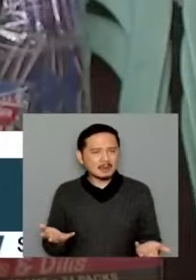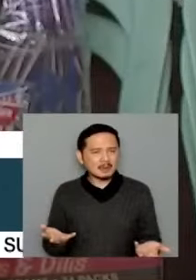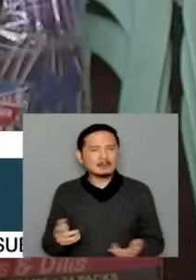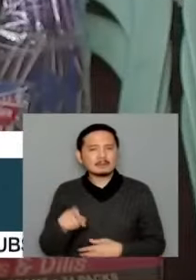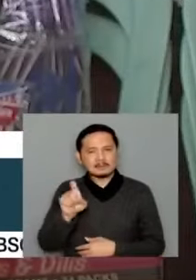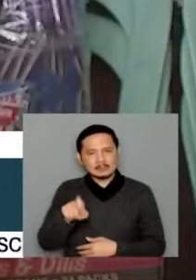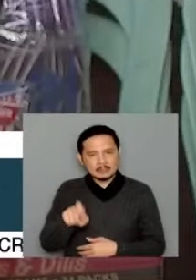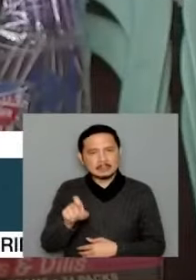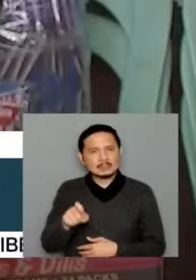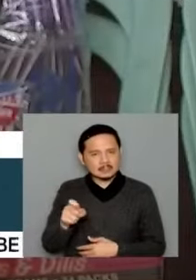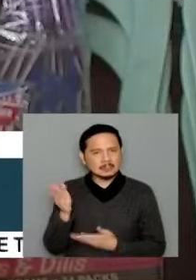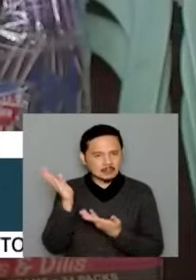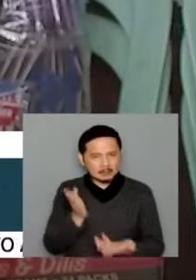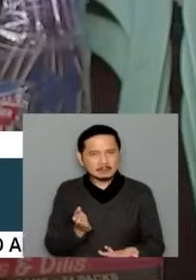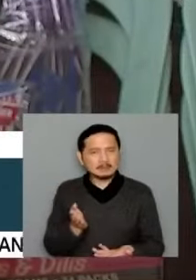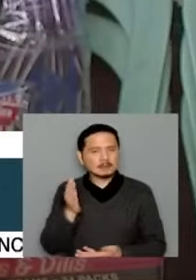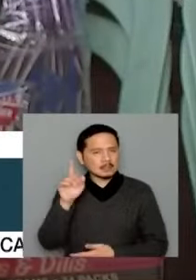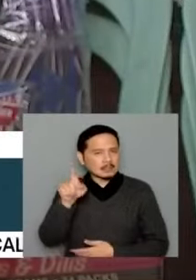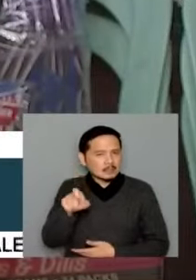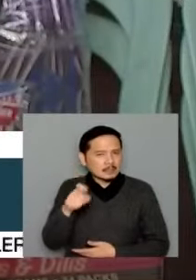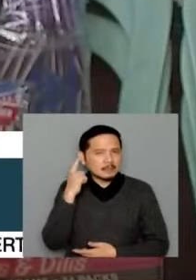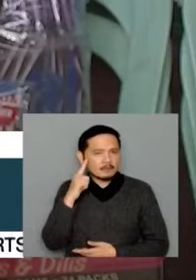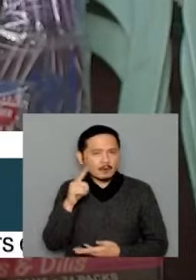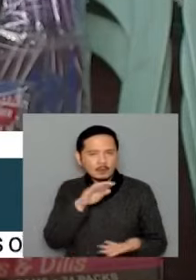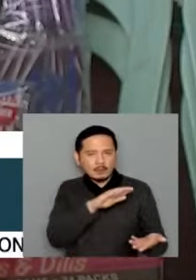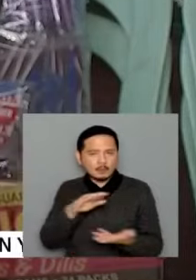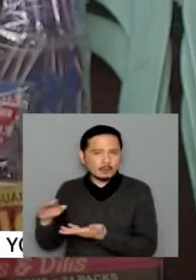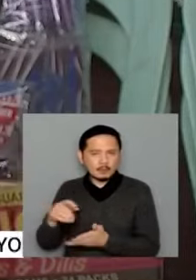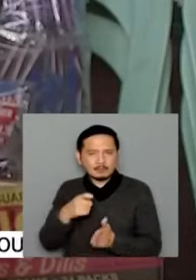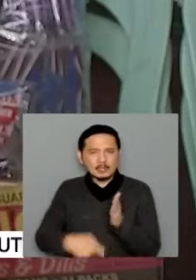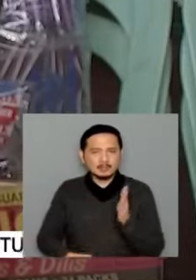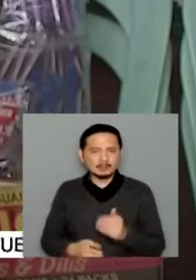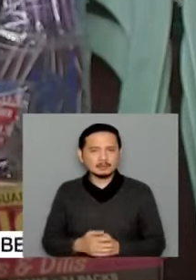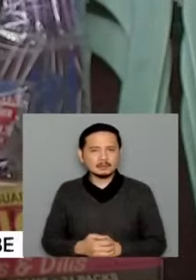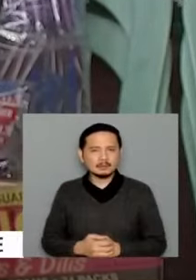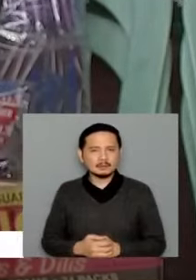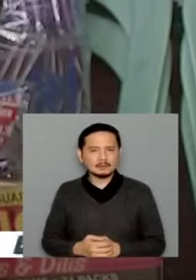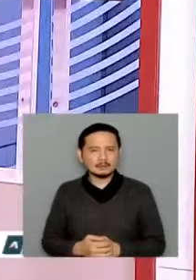need the prices to stabilize. Para din COVID recovery.